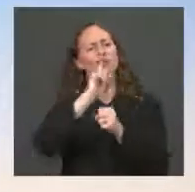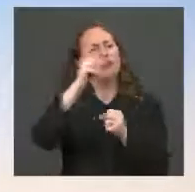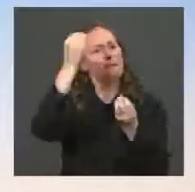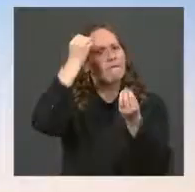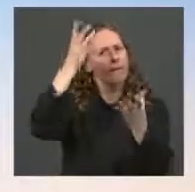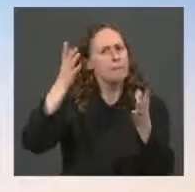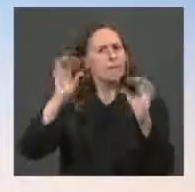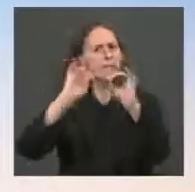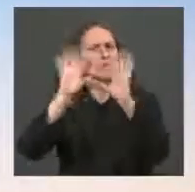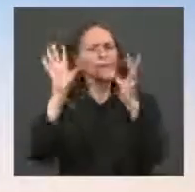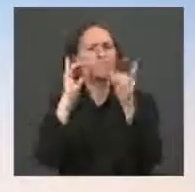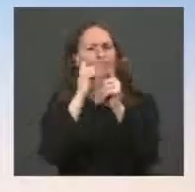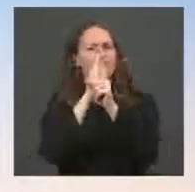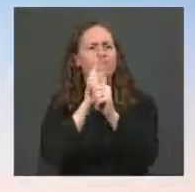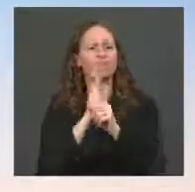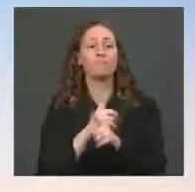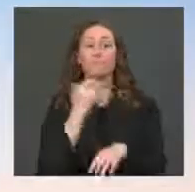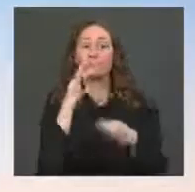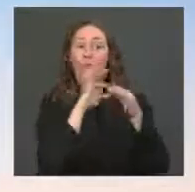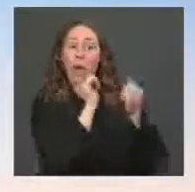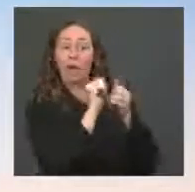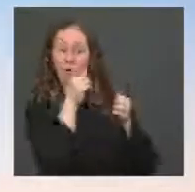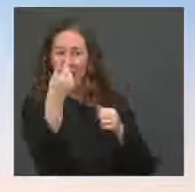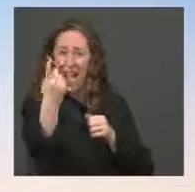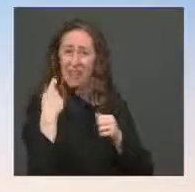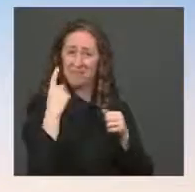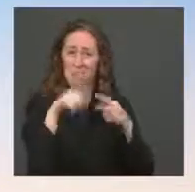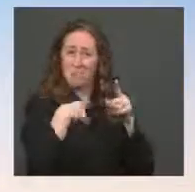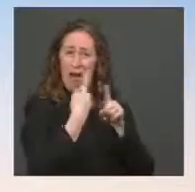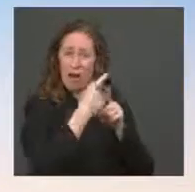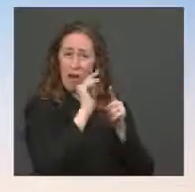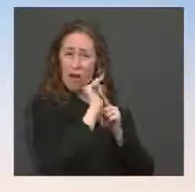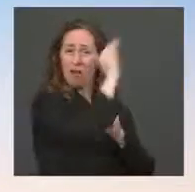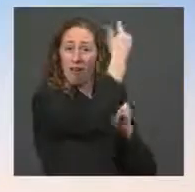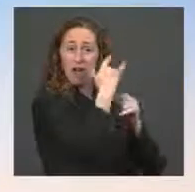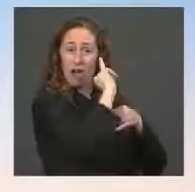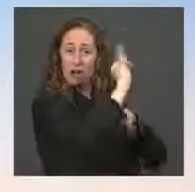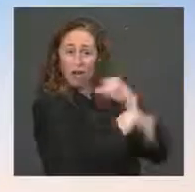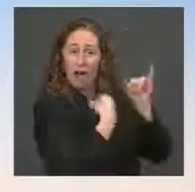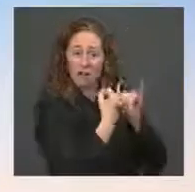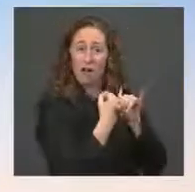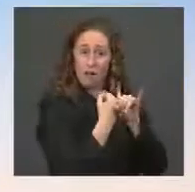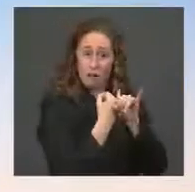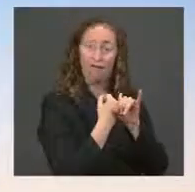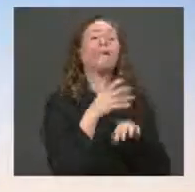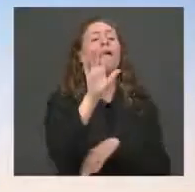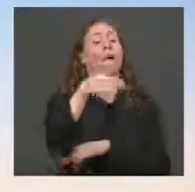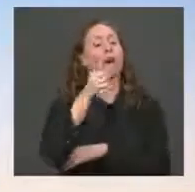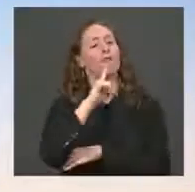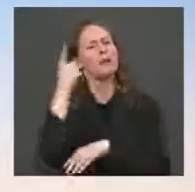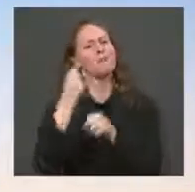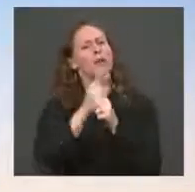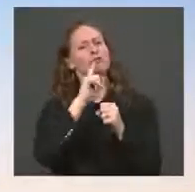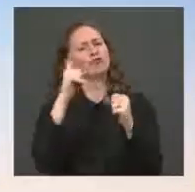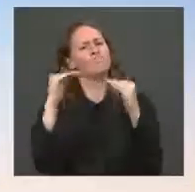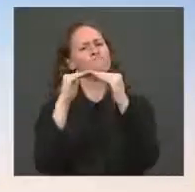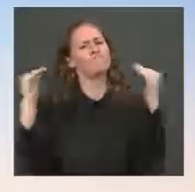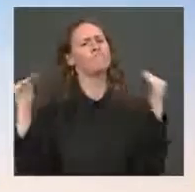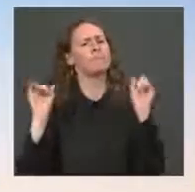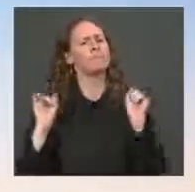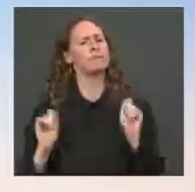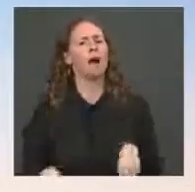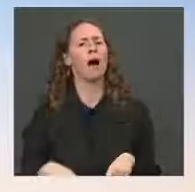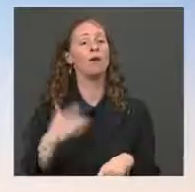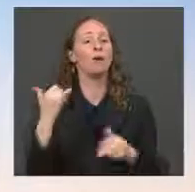travel, international air travel, I think you're asking about here, but ensure it's done in an equitable way. And the current rules have been quite confusing, or the rules that have been in place